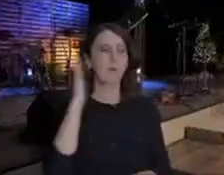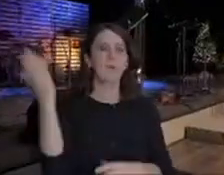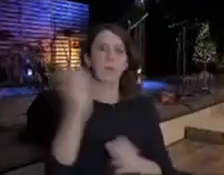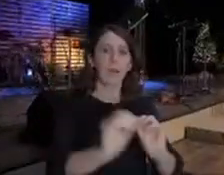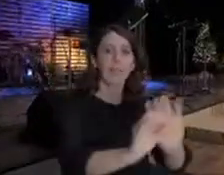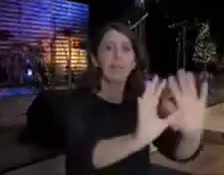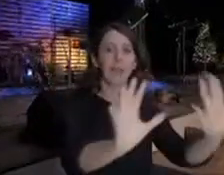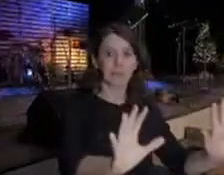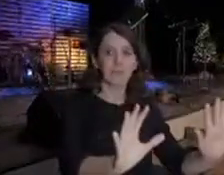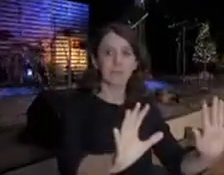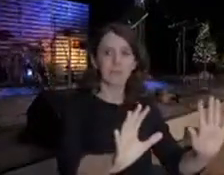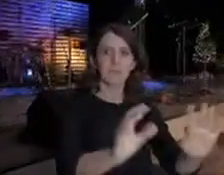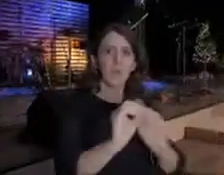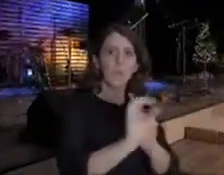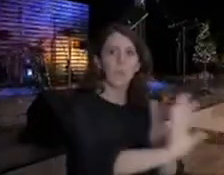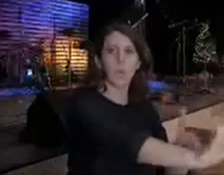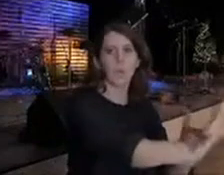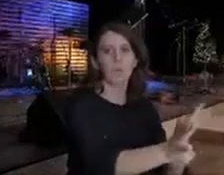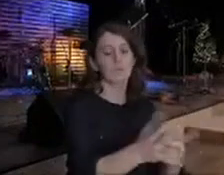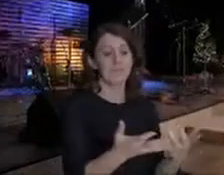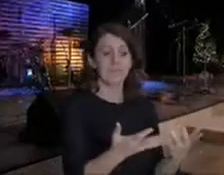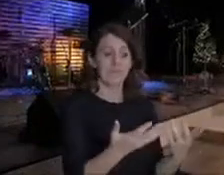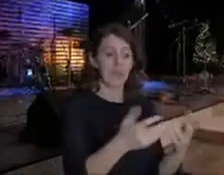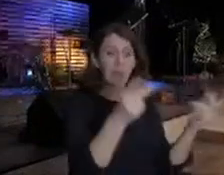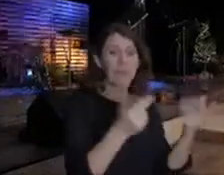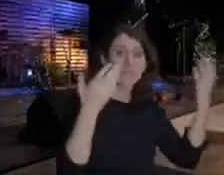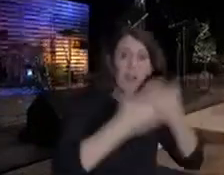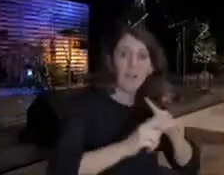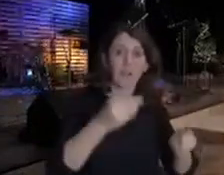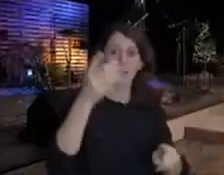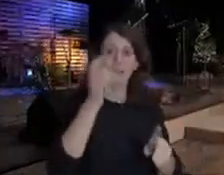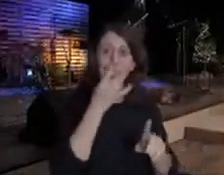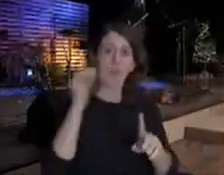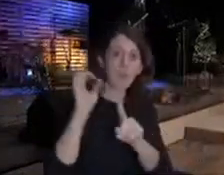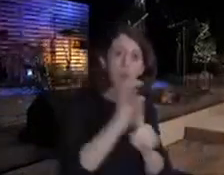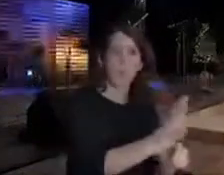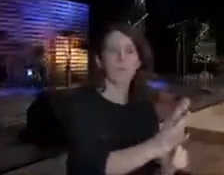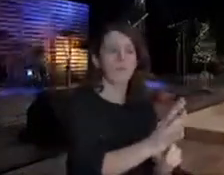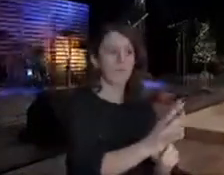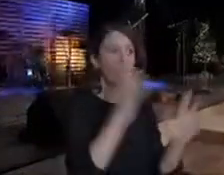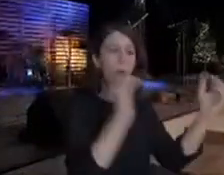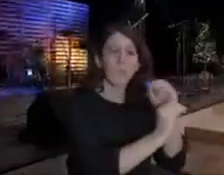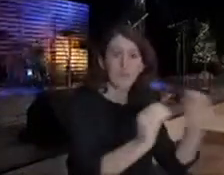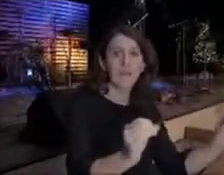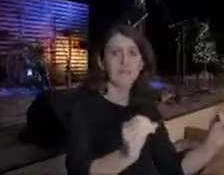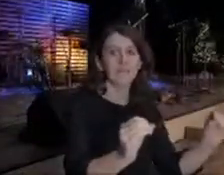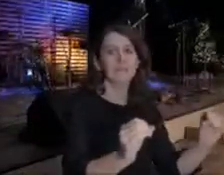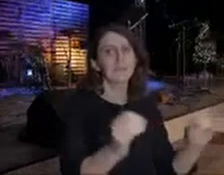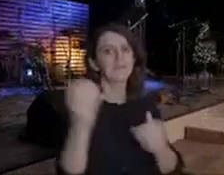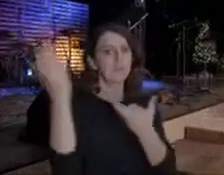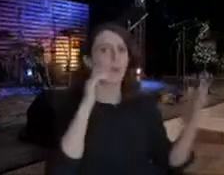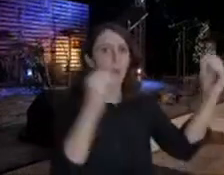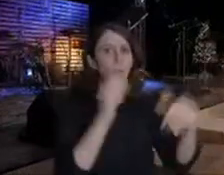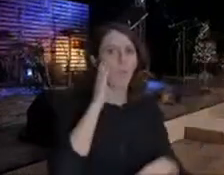into darkness. We see he's going to bring hope into hopelessness. And then today we'll see it brings peace into the chaos that life sometimes brings.